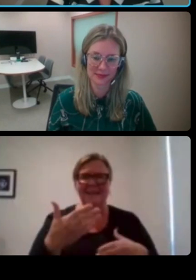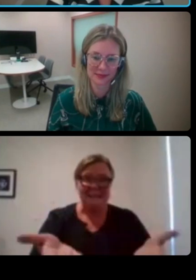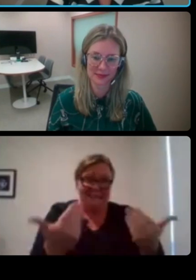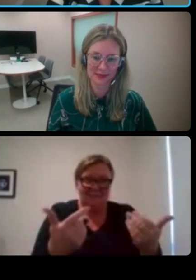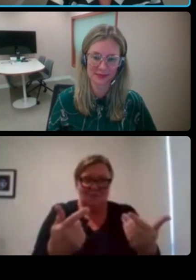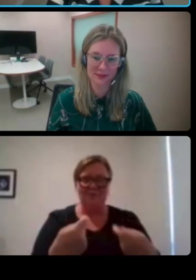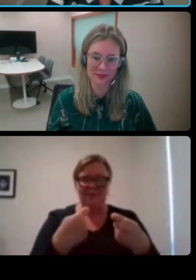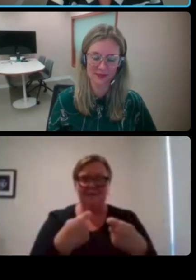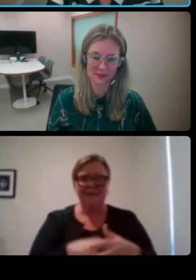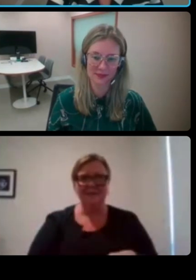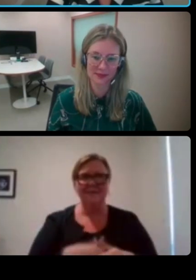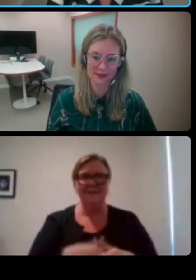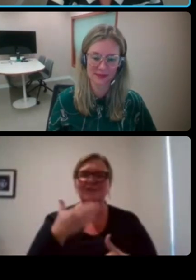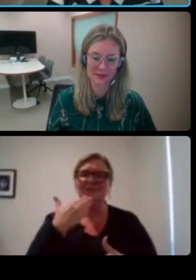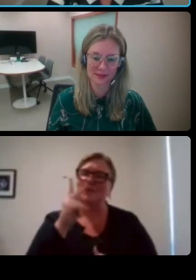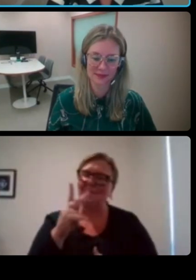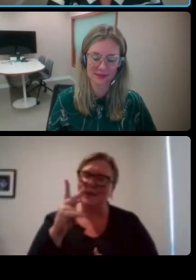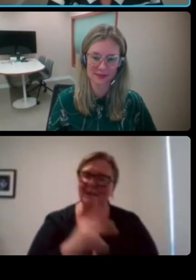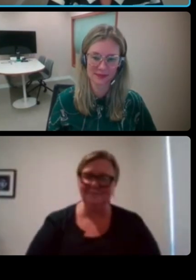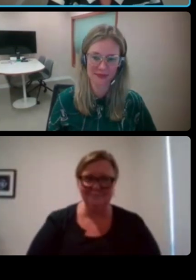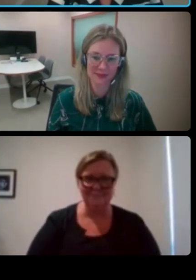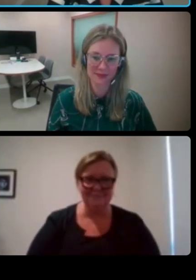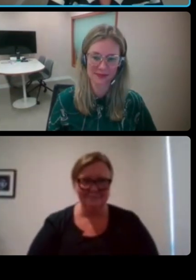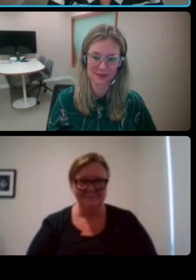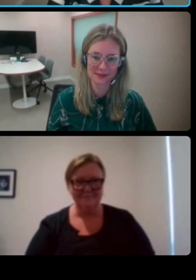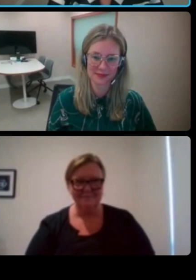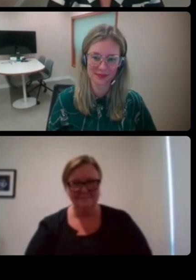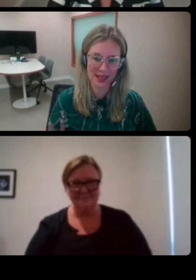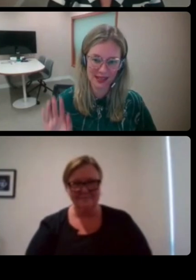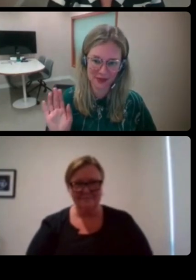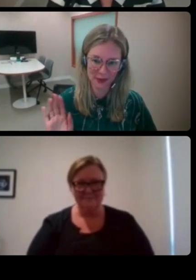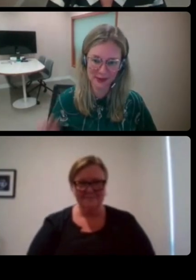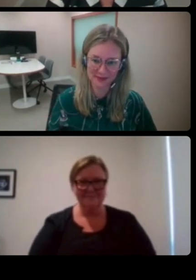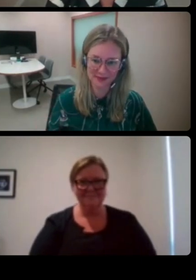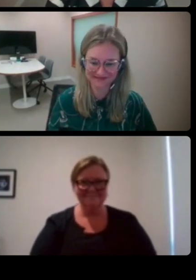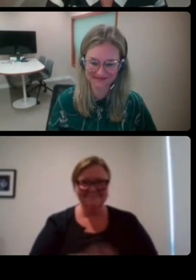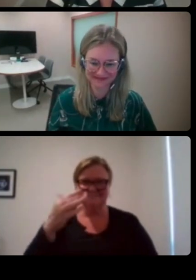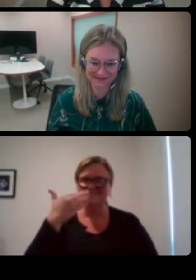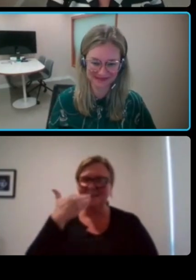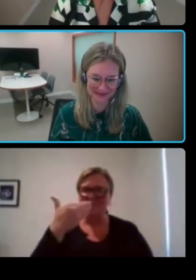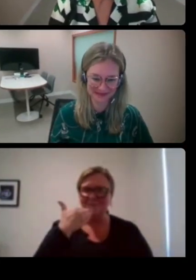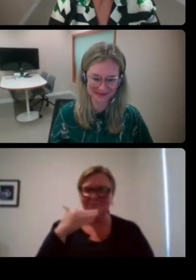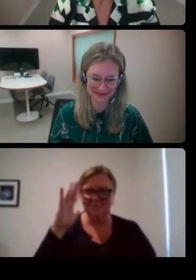feedback. So thank you again. Thanks, everyone.